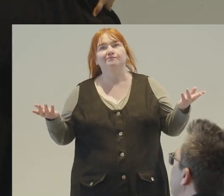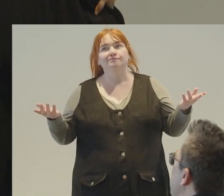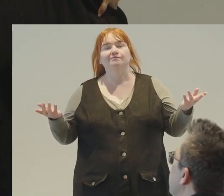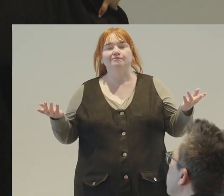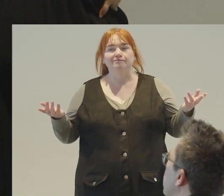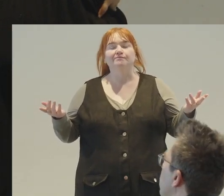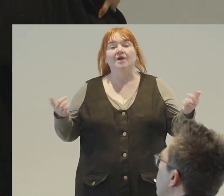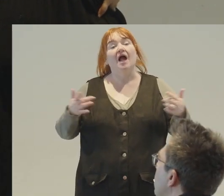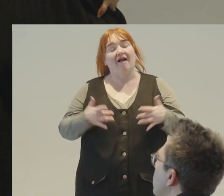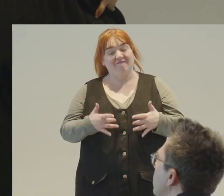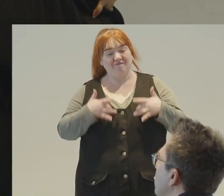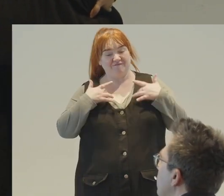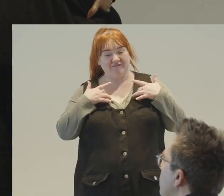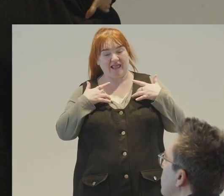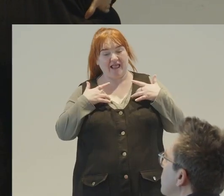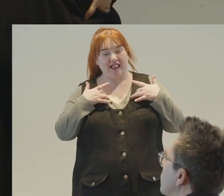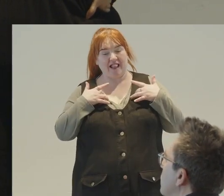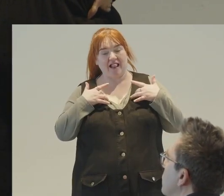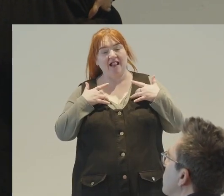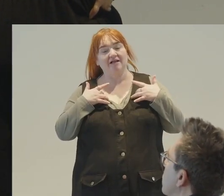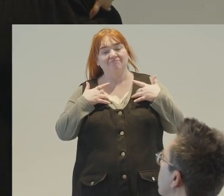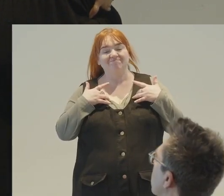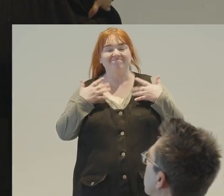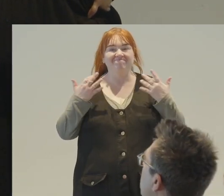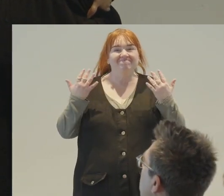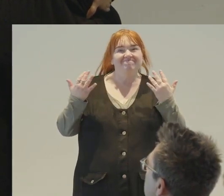I would say,